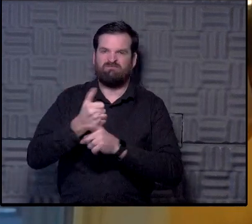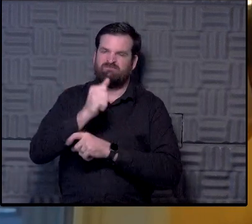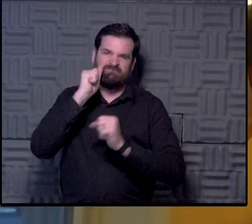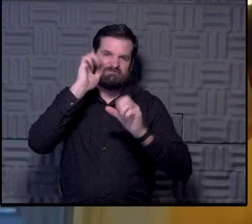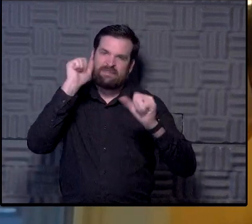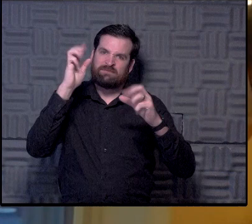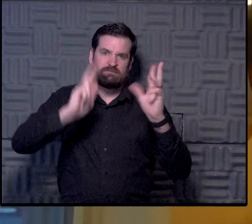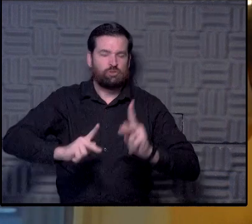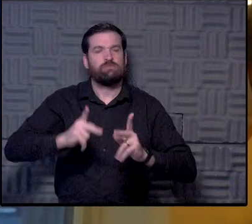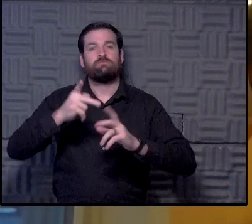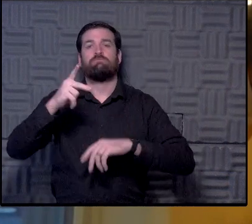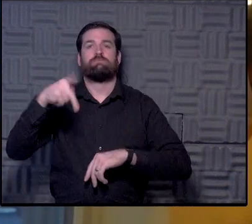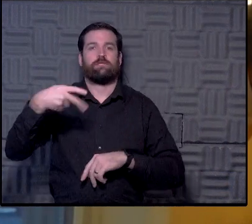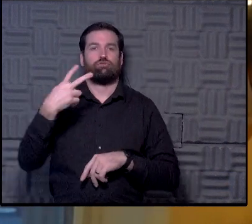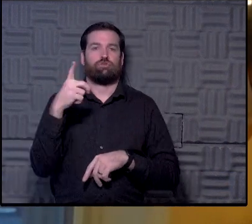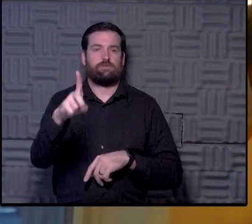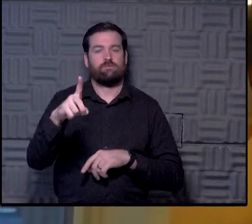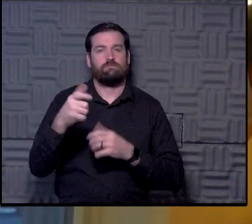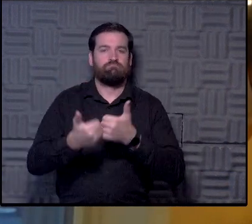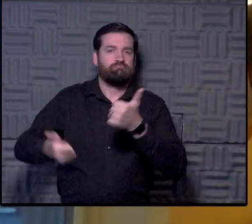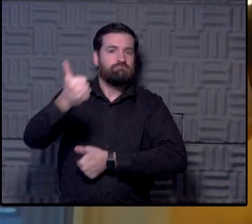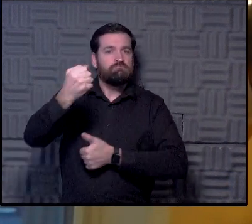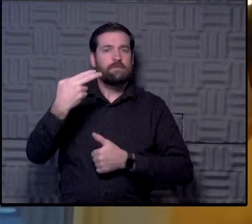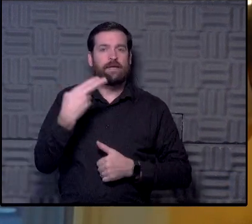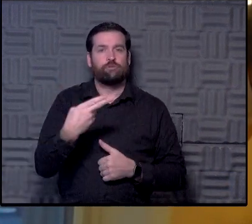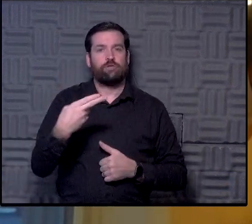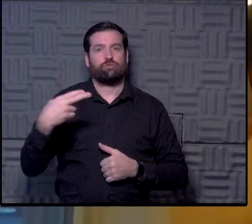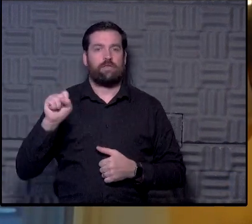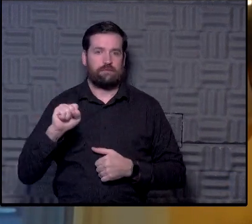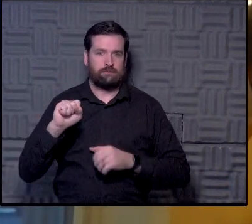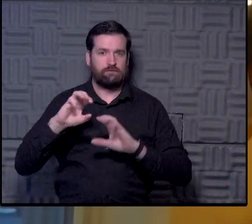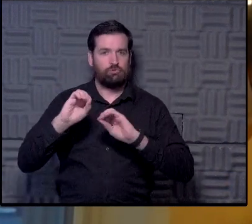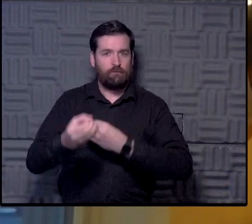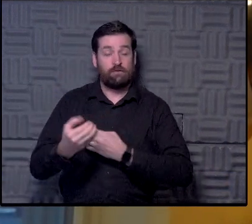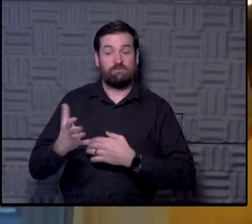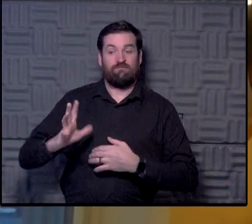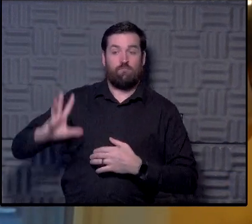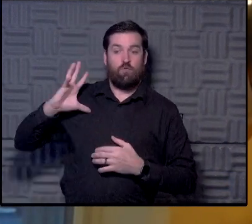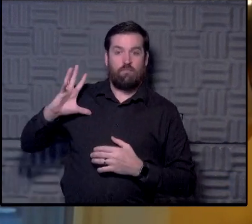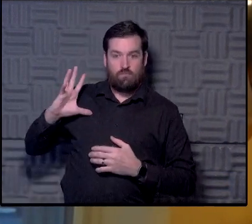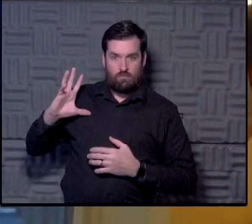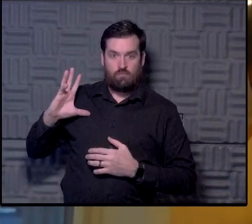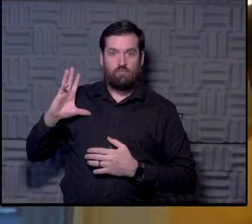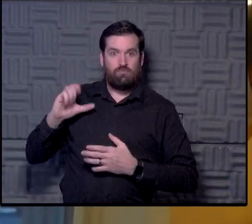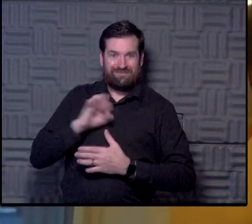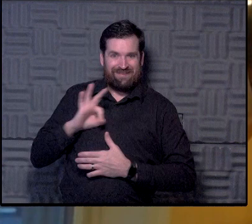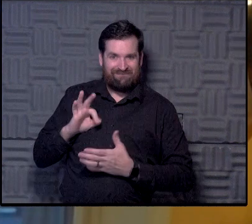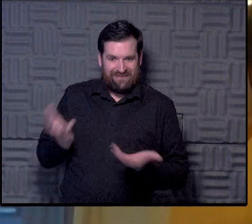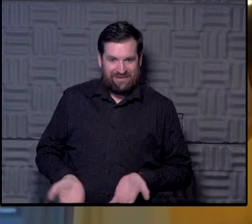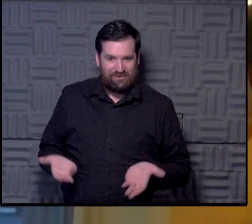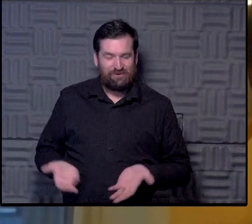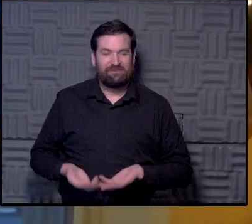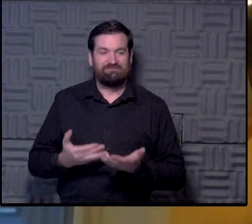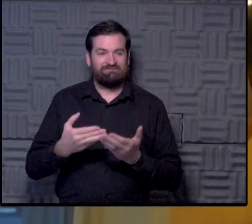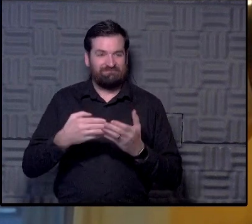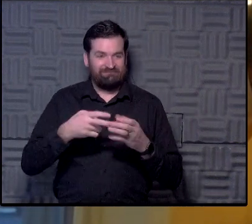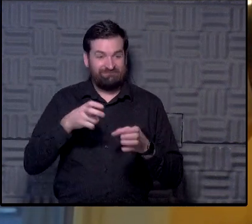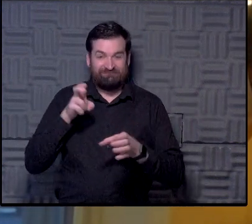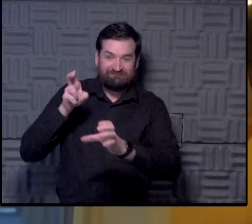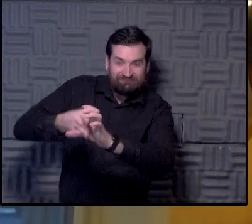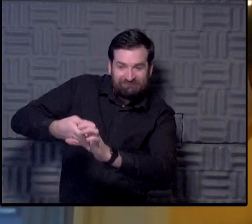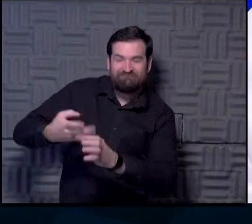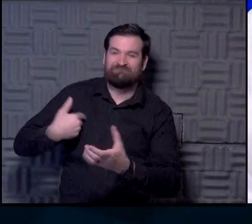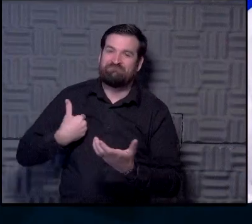is the head of our local HHS office and a former faculty member here. We lost her over to the HHS, so I know they gained,